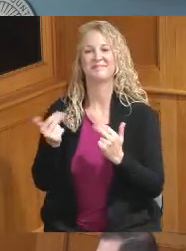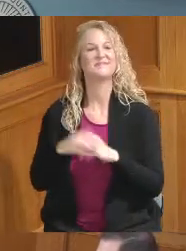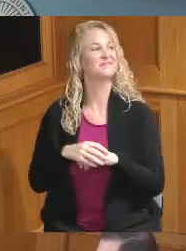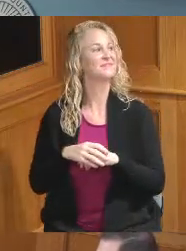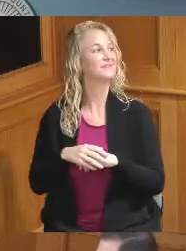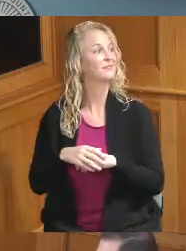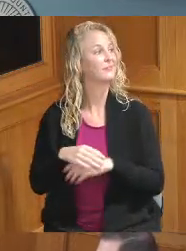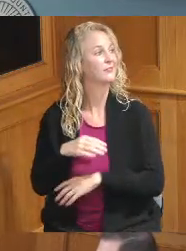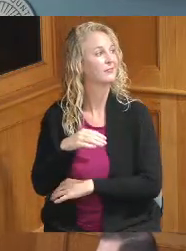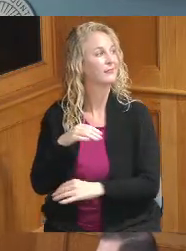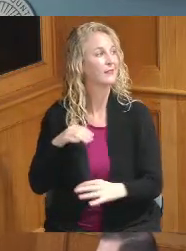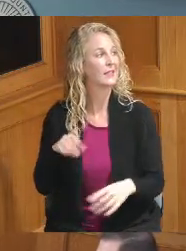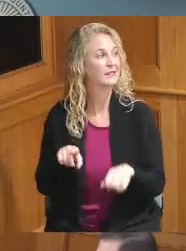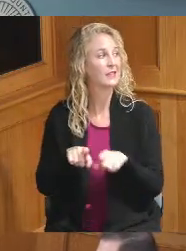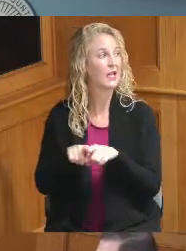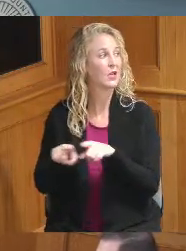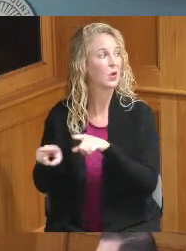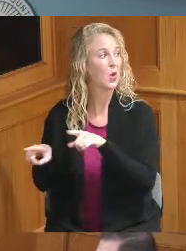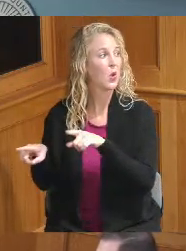and she's also